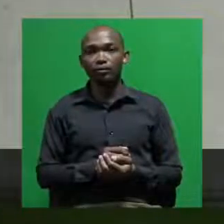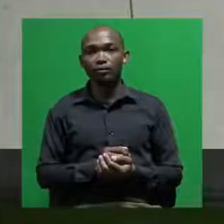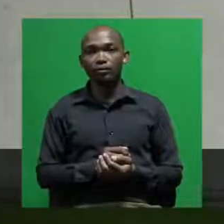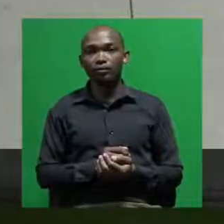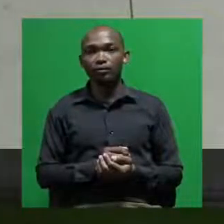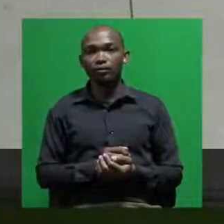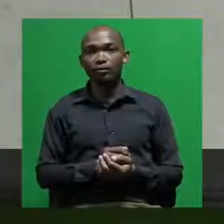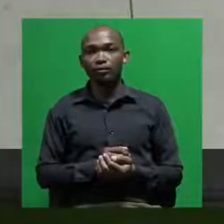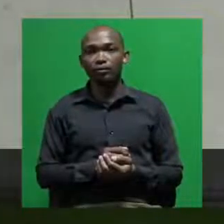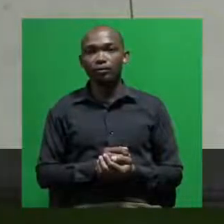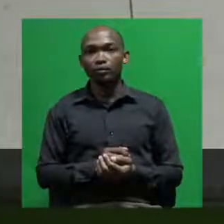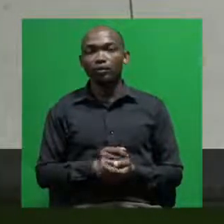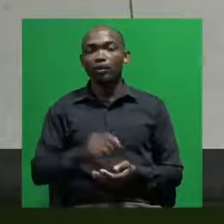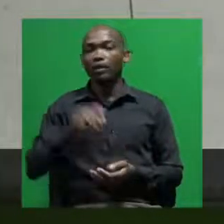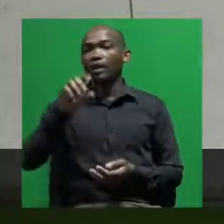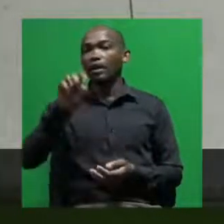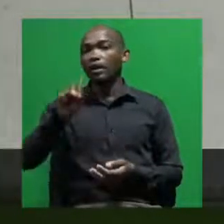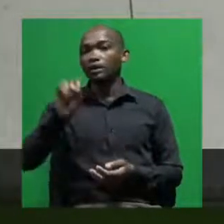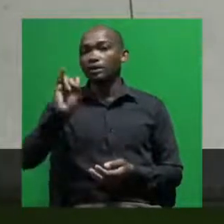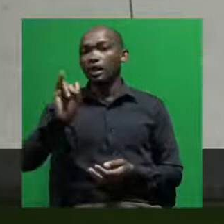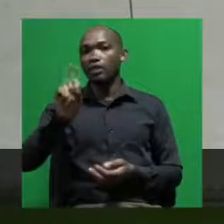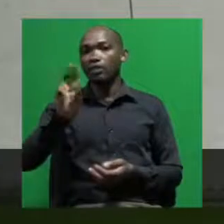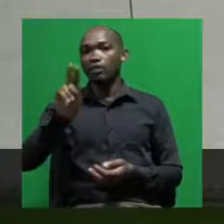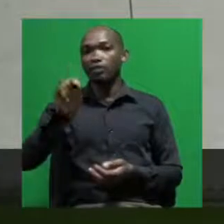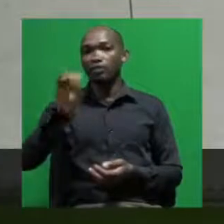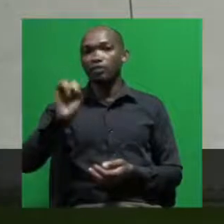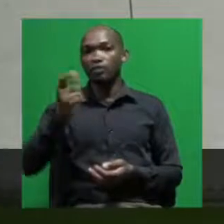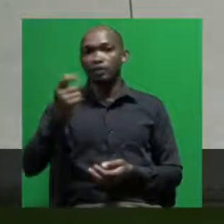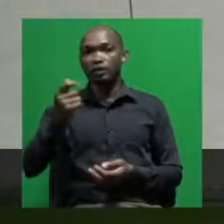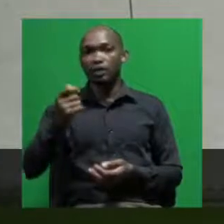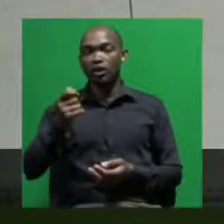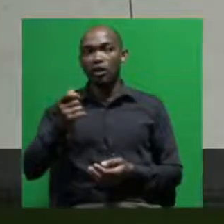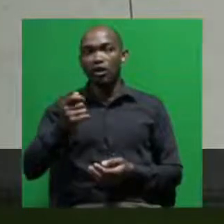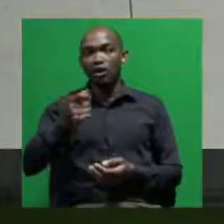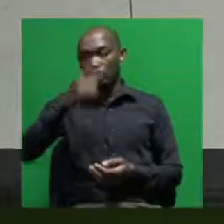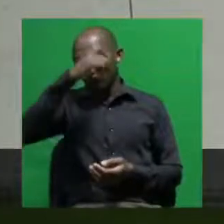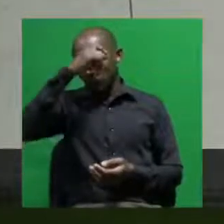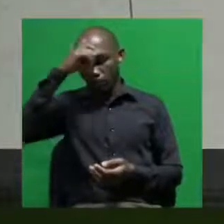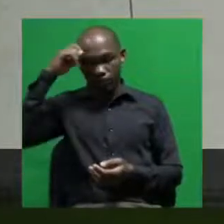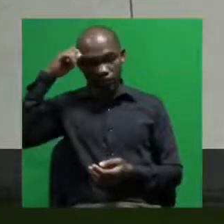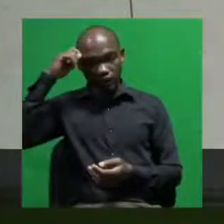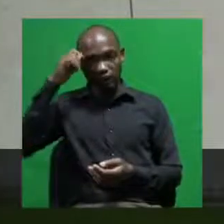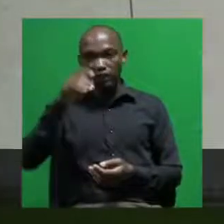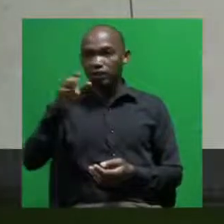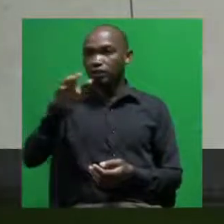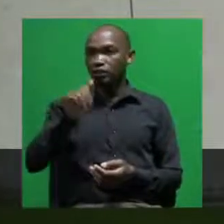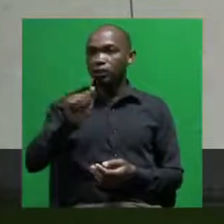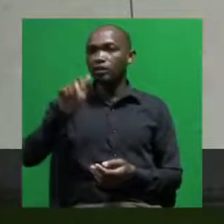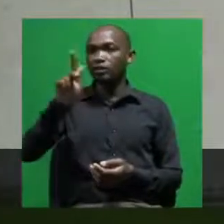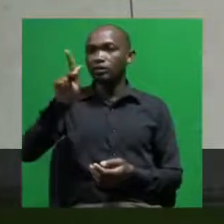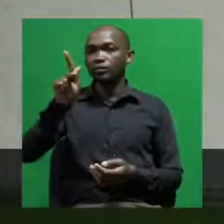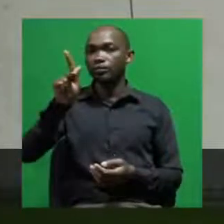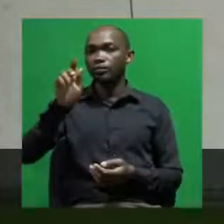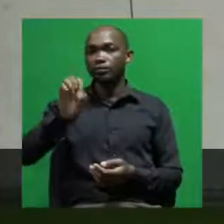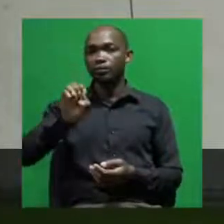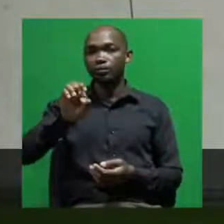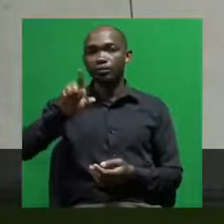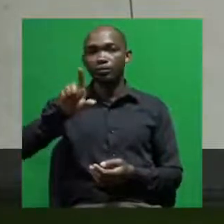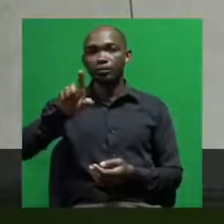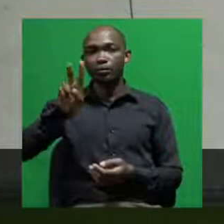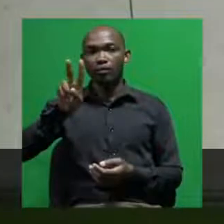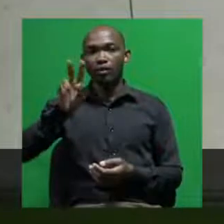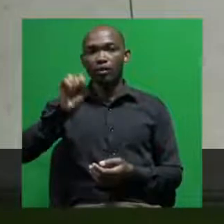SI unit of temperature is called as a Kelvin. It's called as a Kelvin, and